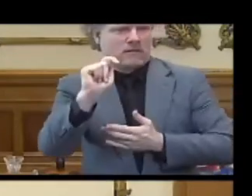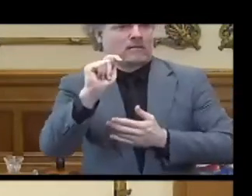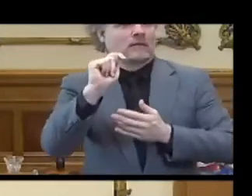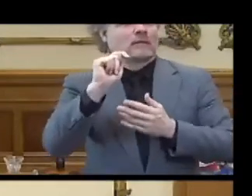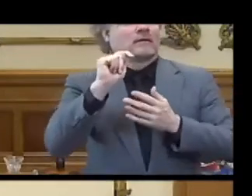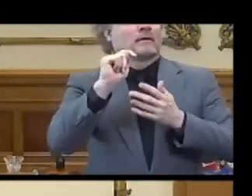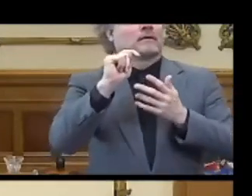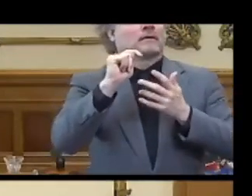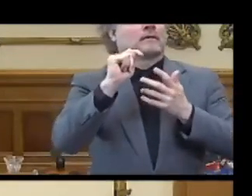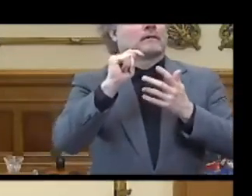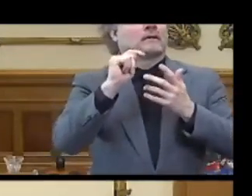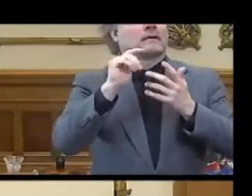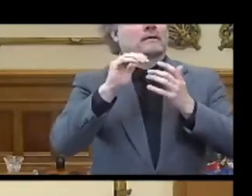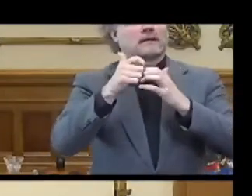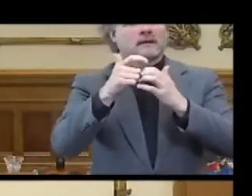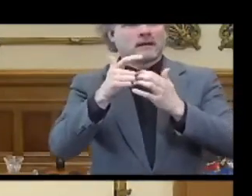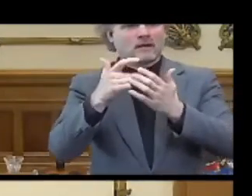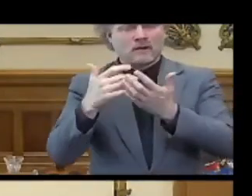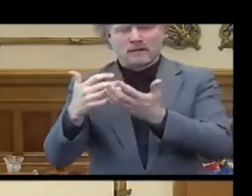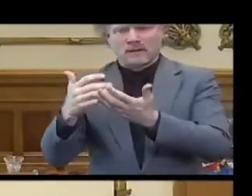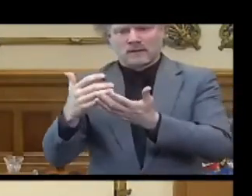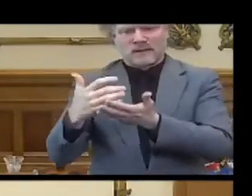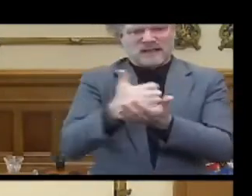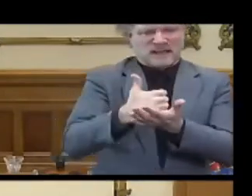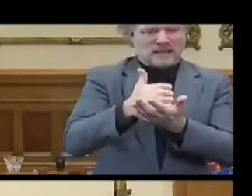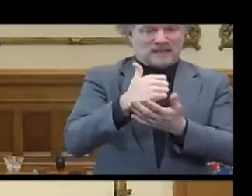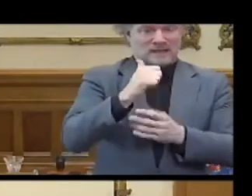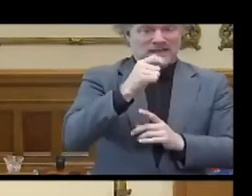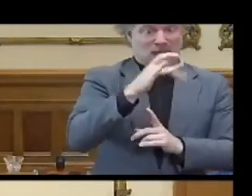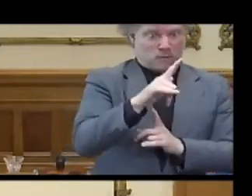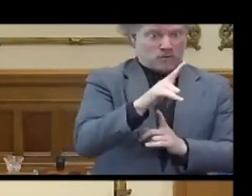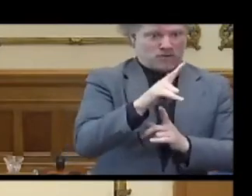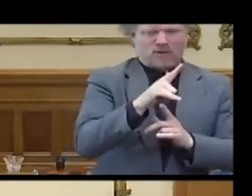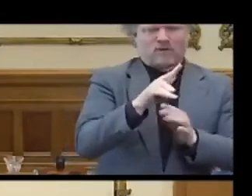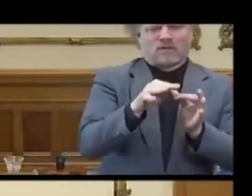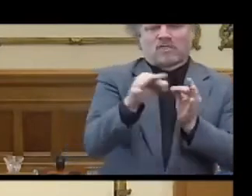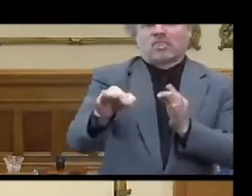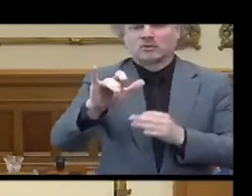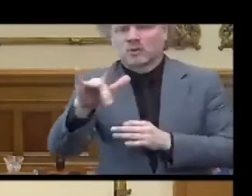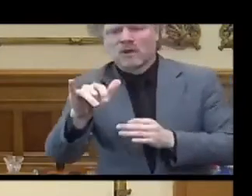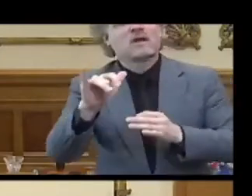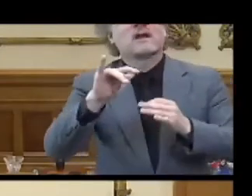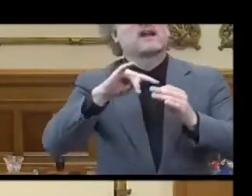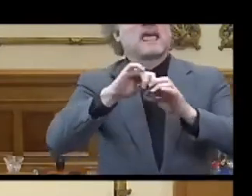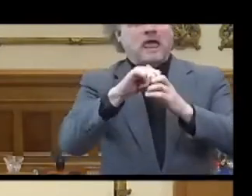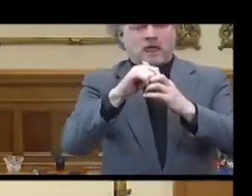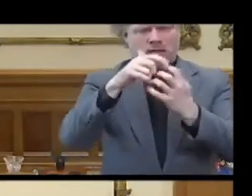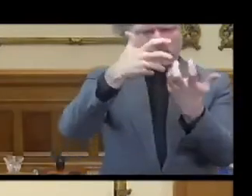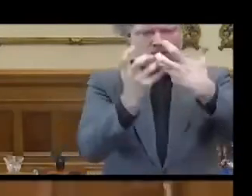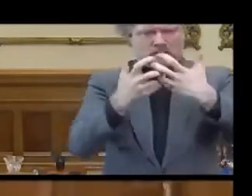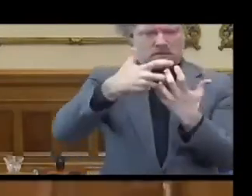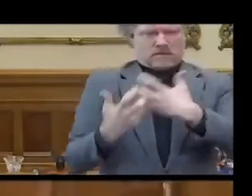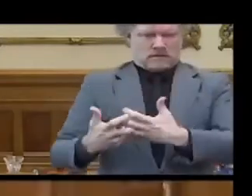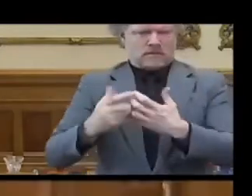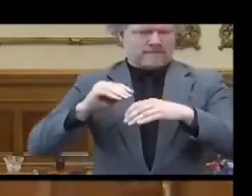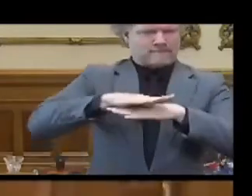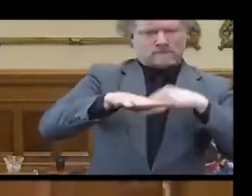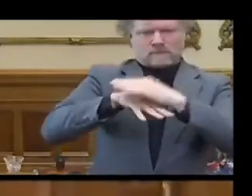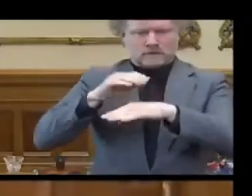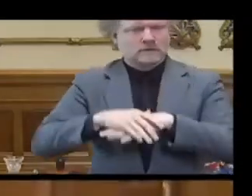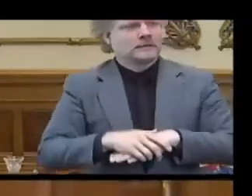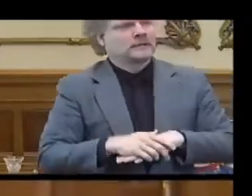delaying those tax collections in April that were pushed back to July, just kind of how it all the pieces are fitting together. Sure.